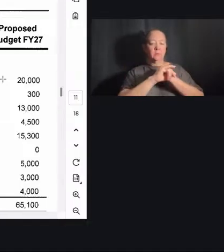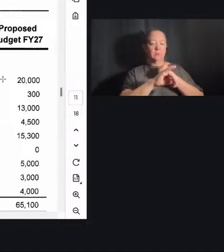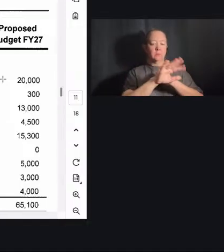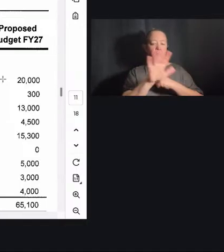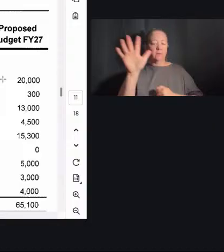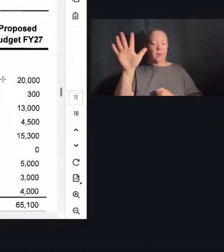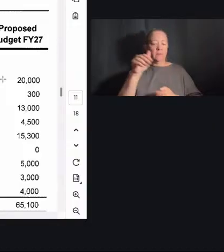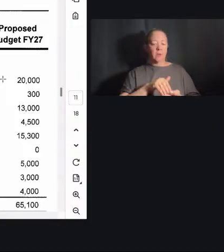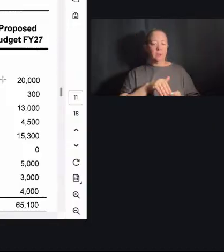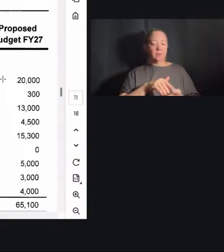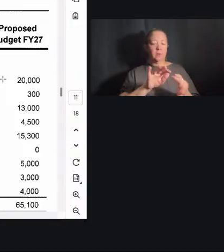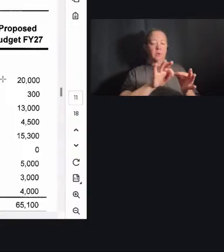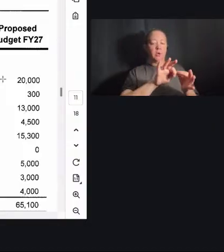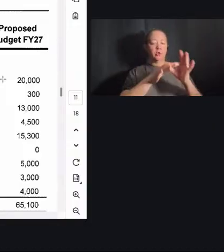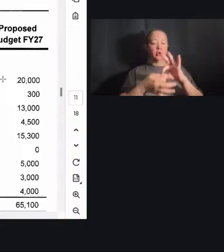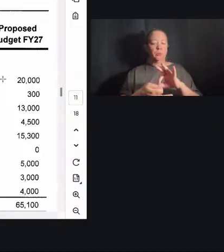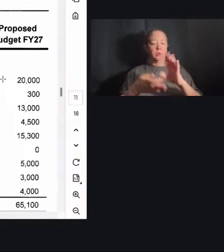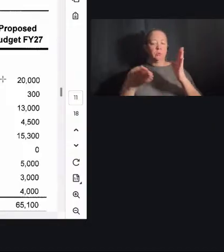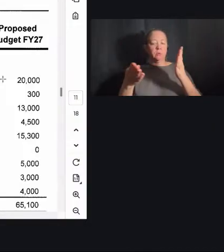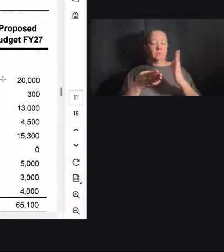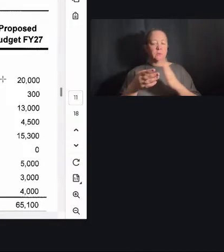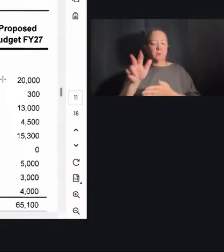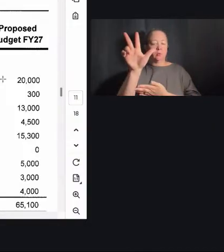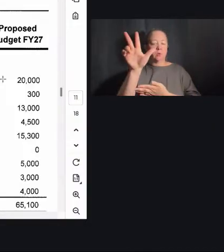Heroes, $4,000.